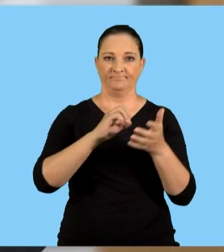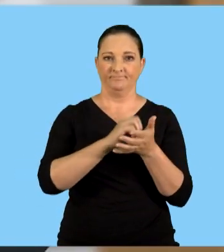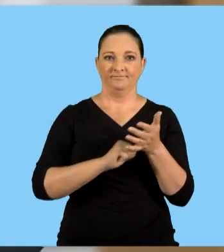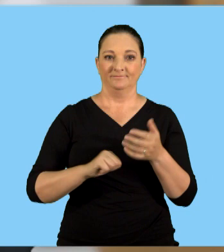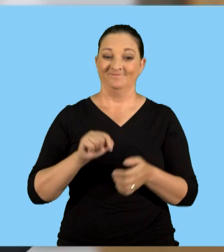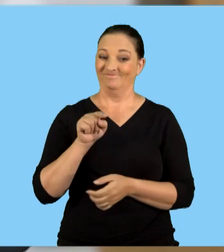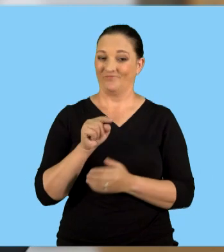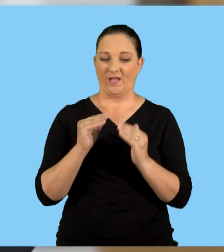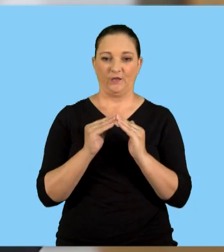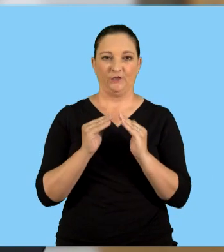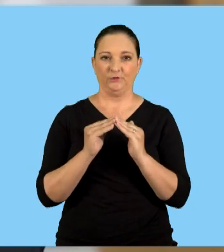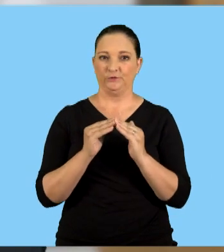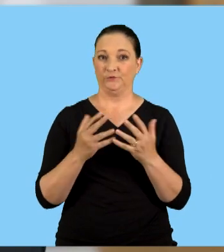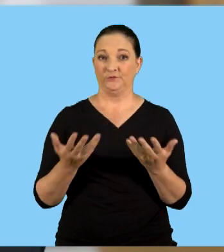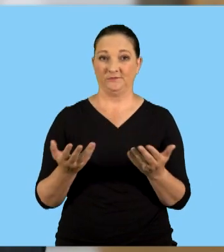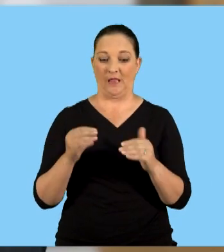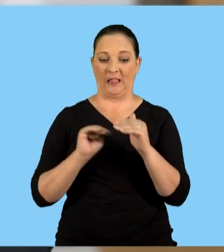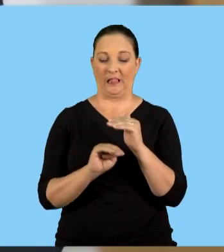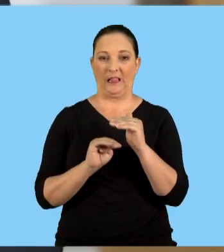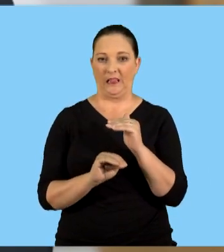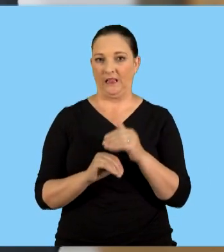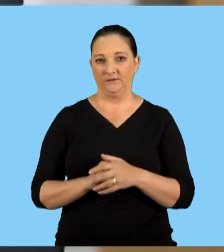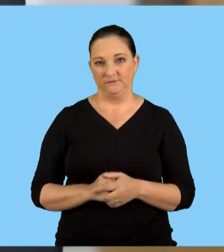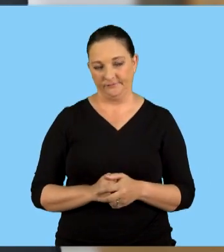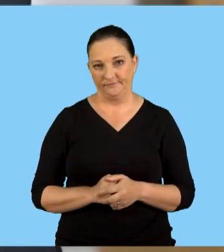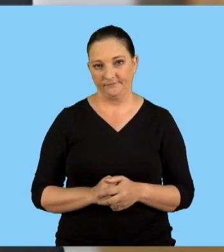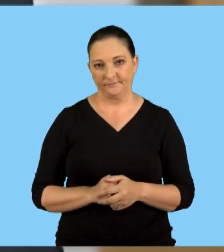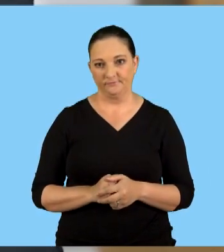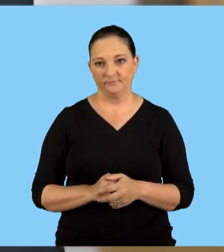this particular household is in a deficit.